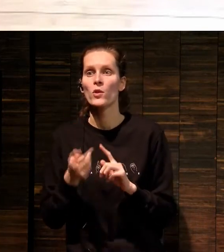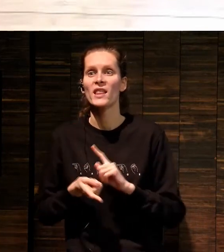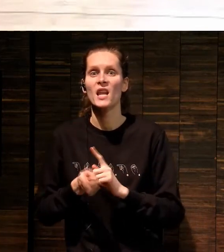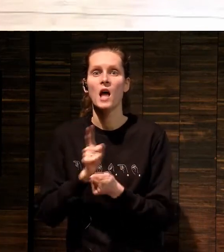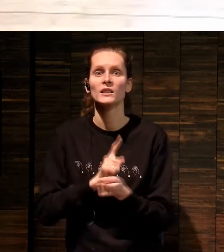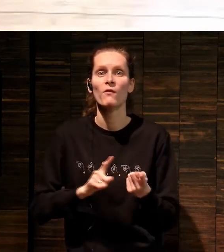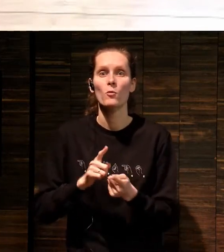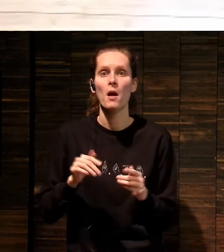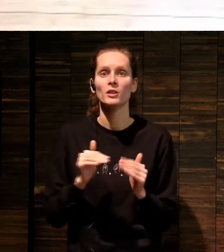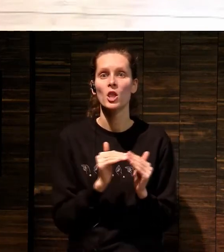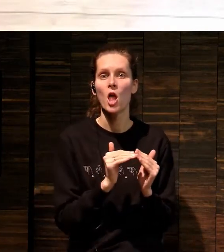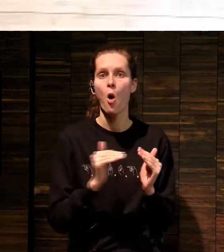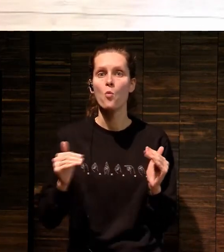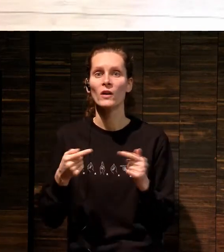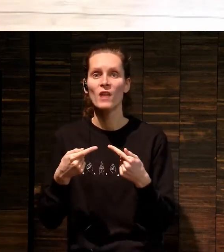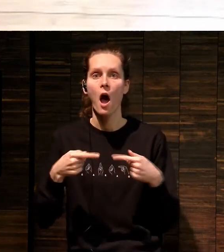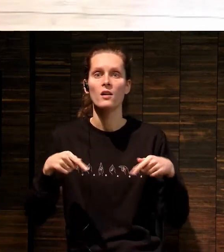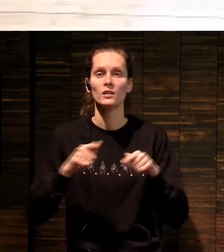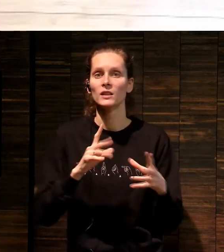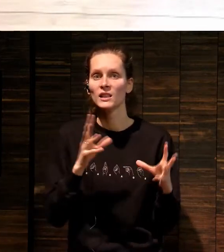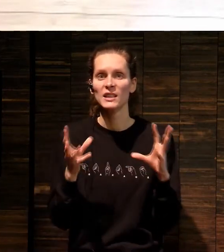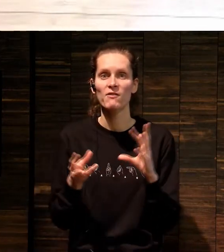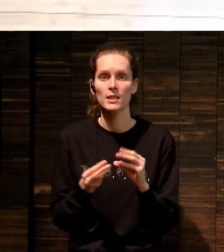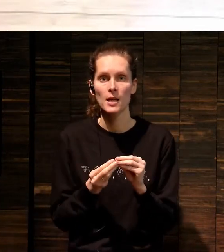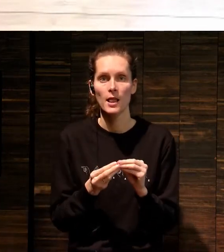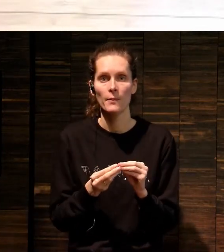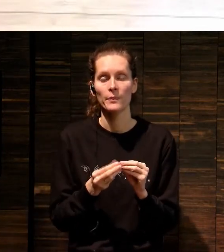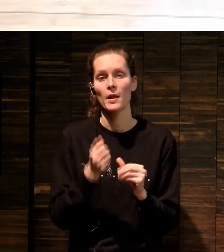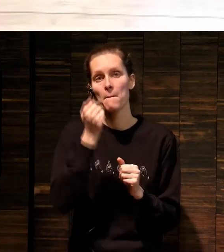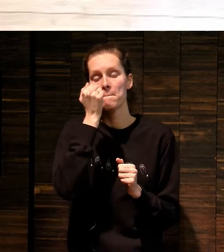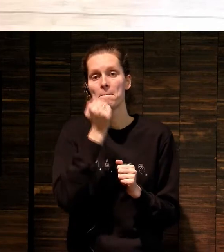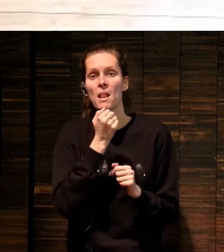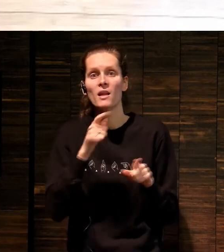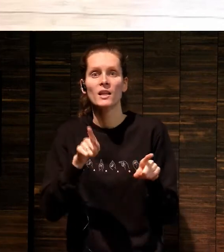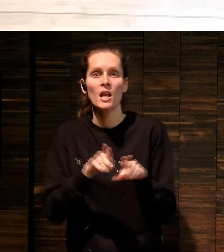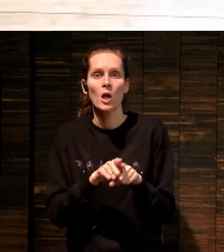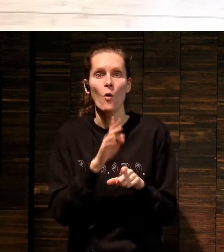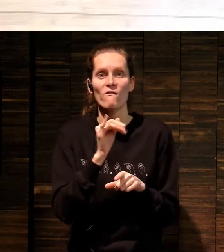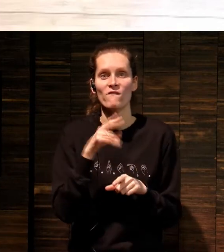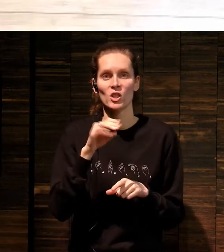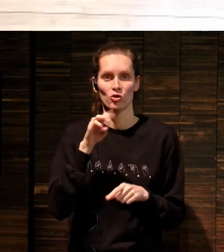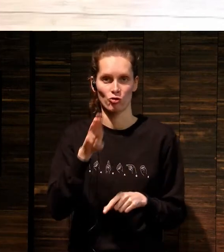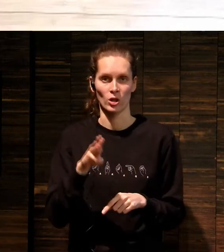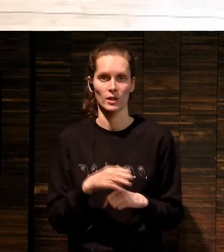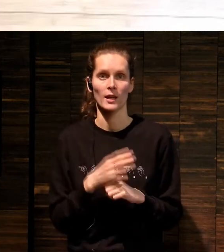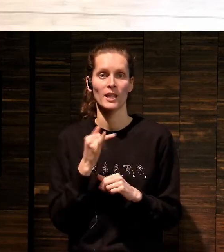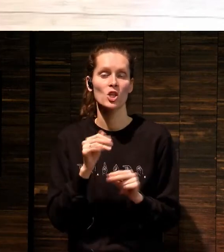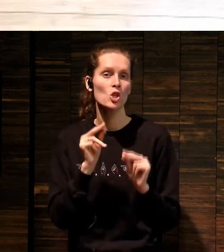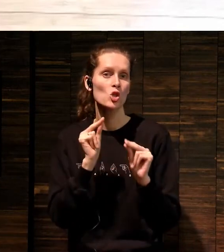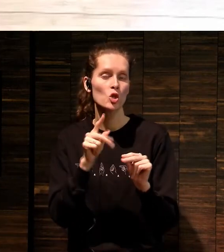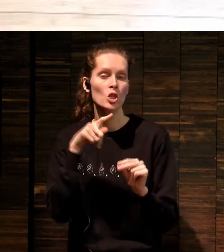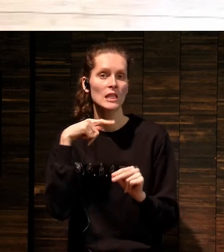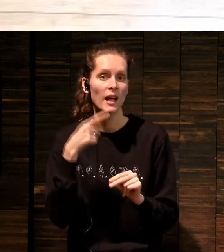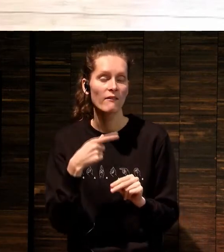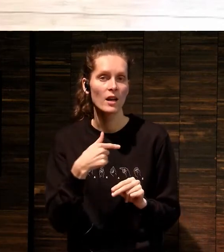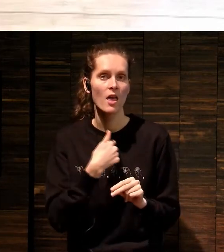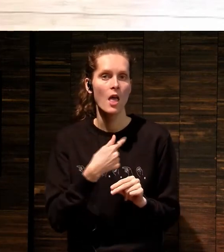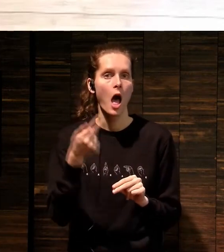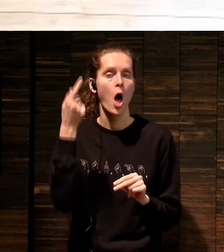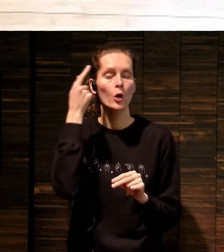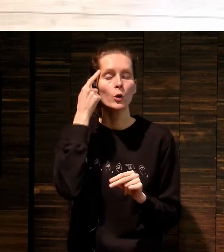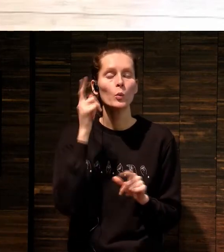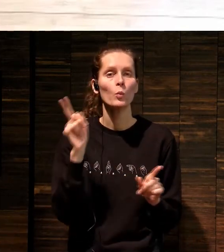making that really giant step forward in remediation. And I honestly do think that the improvements